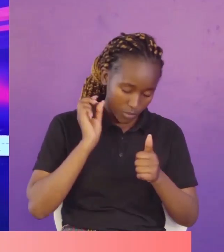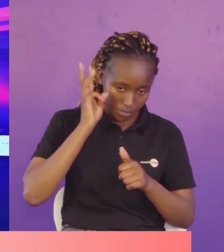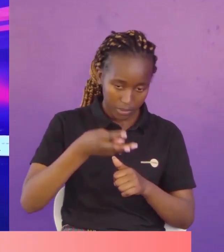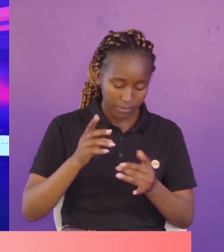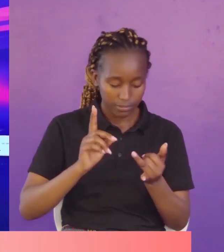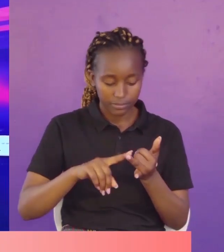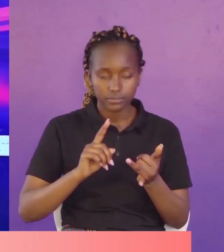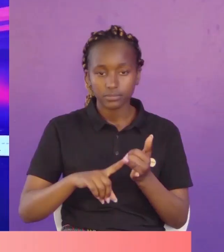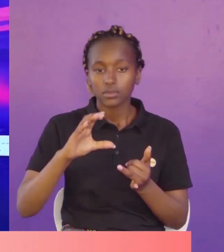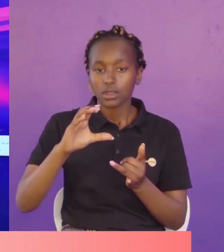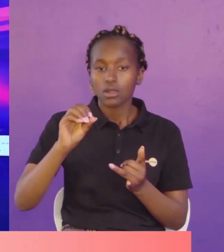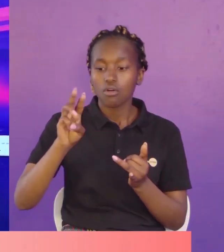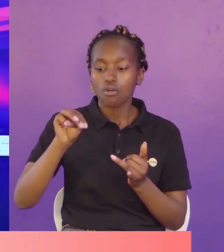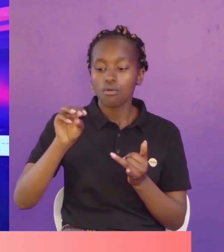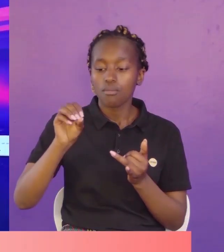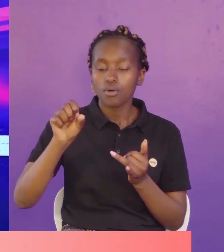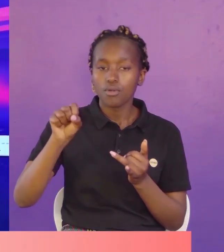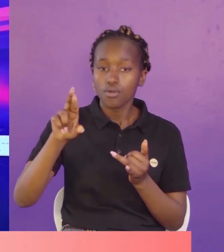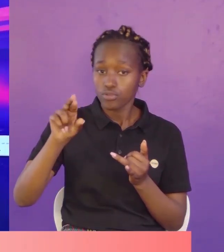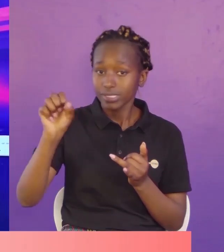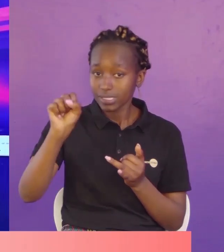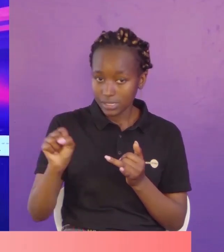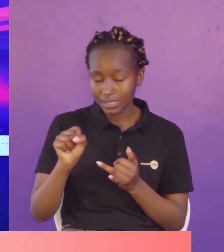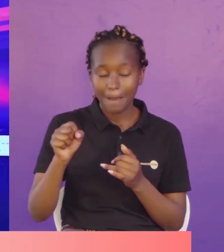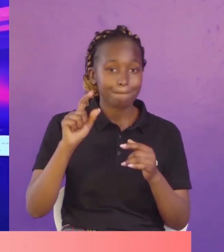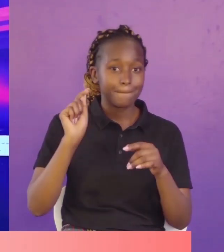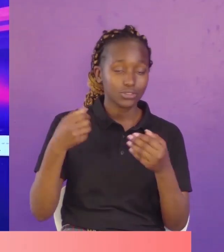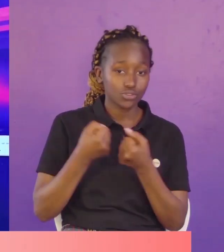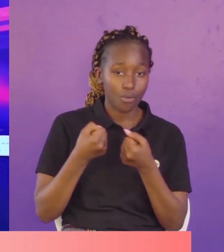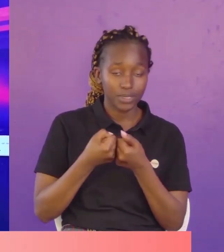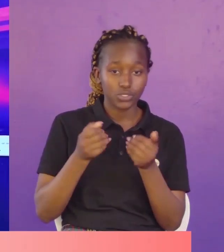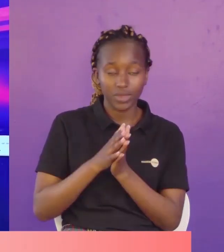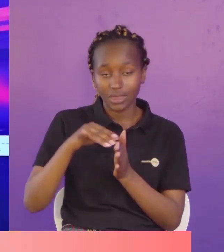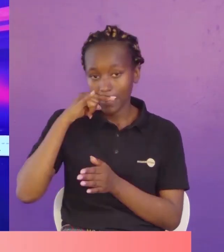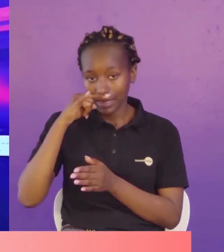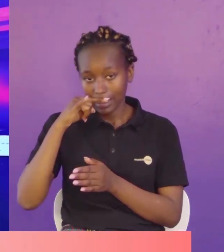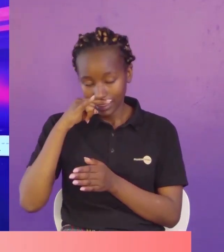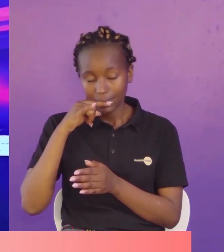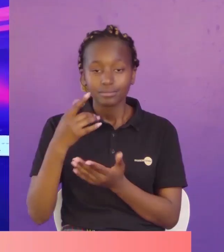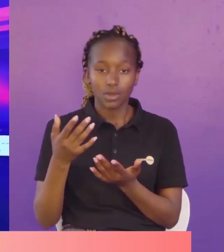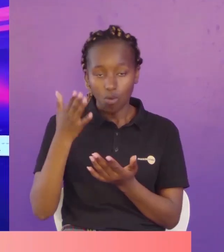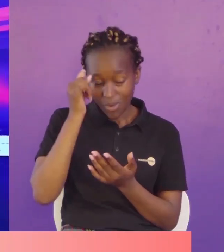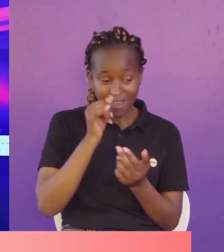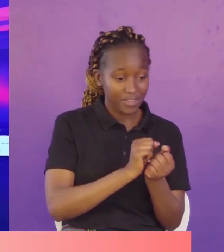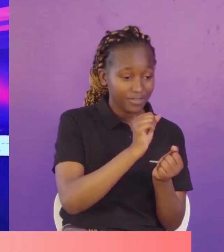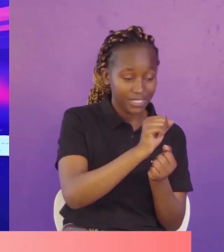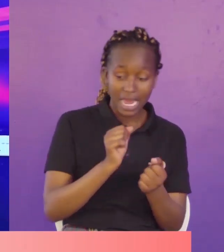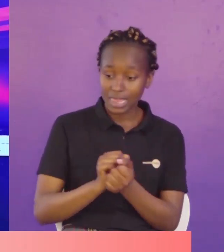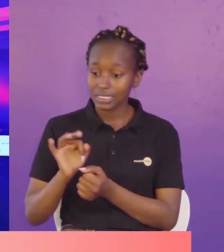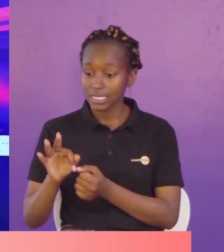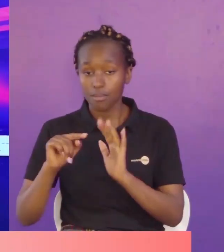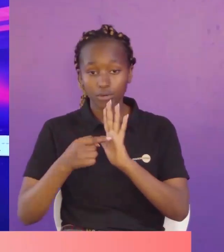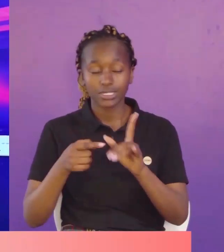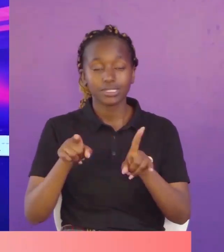then Comoros will still have to battle with Madagascar and Mali, because Comoros have 15, Madagascar has 13, and Mali has